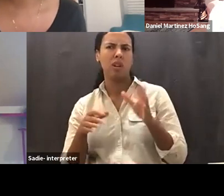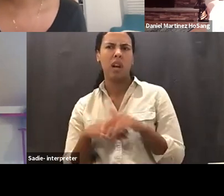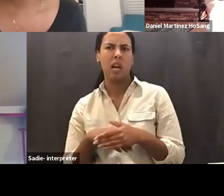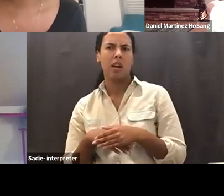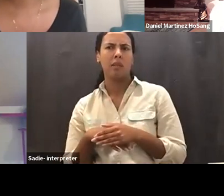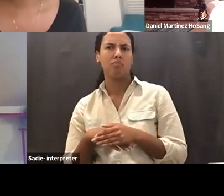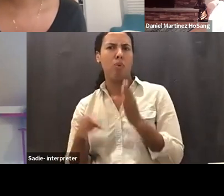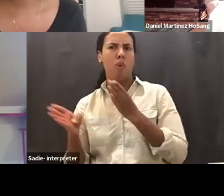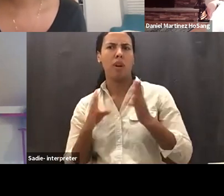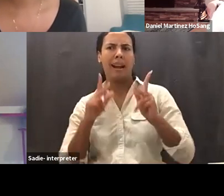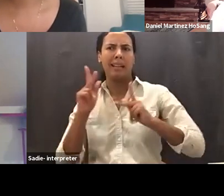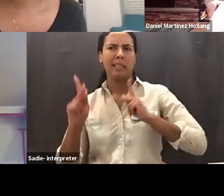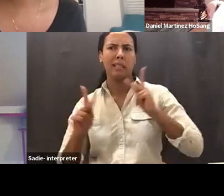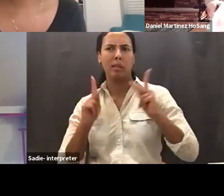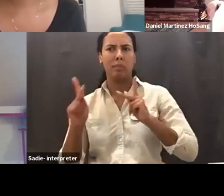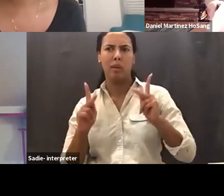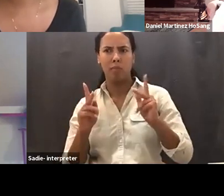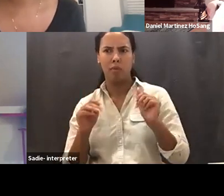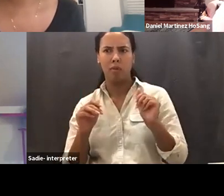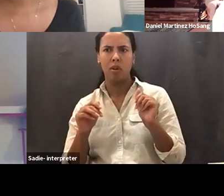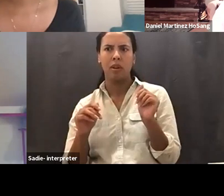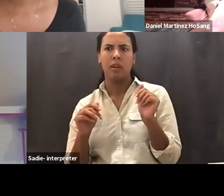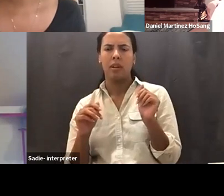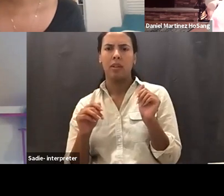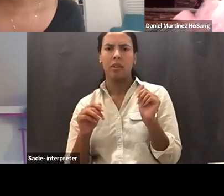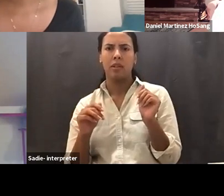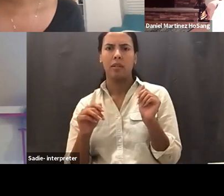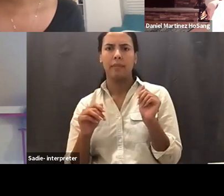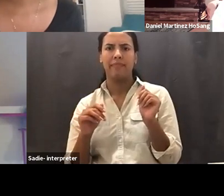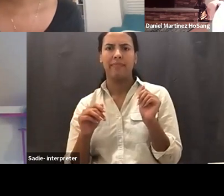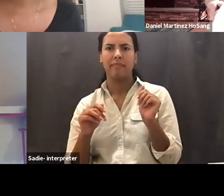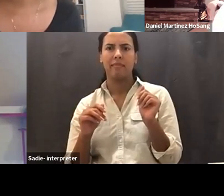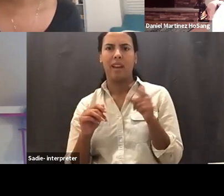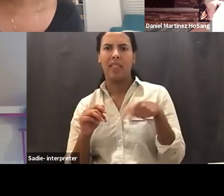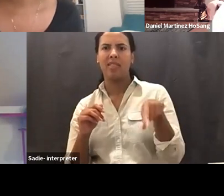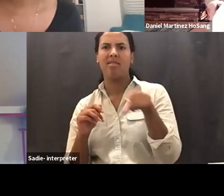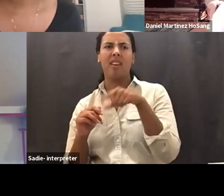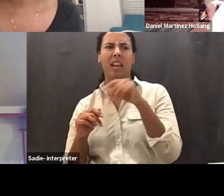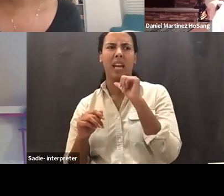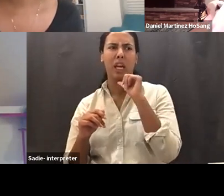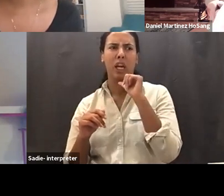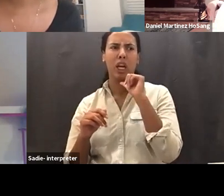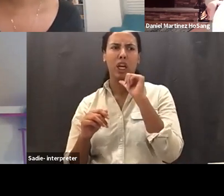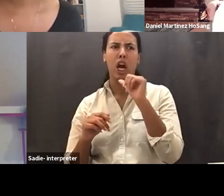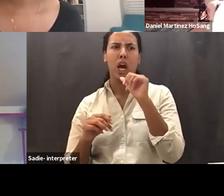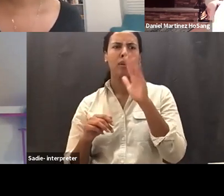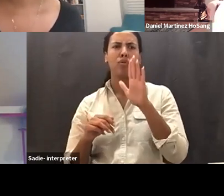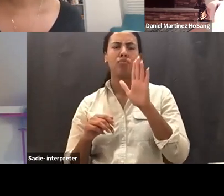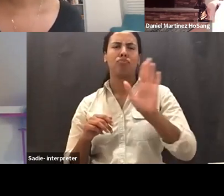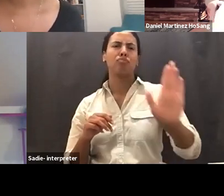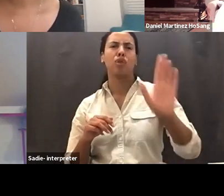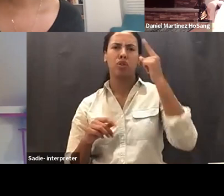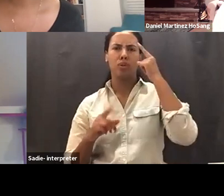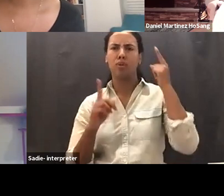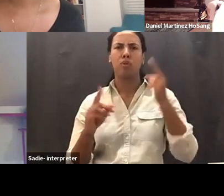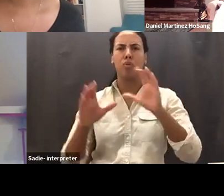like identify with long-standing currents who are not really the object of your kind of public education and persuasion campaigns. You knew they would be opposed to you.